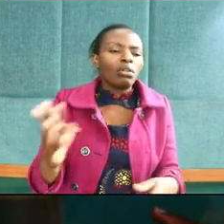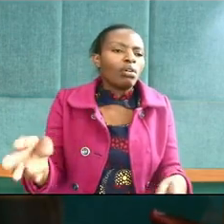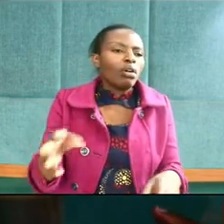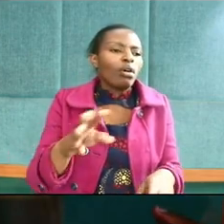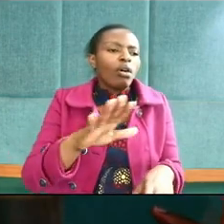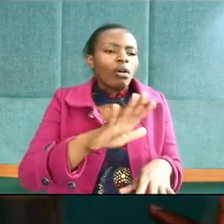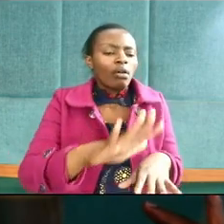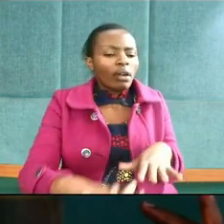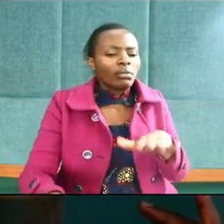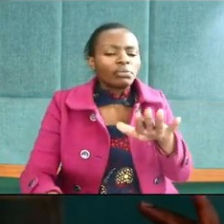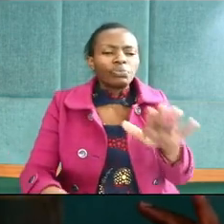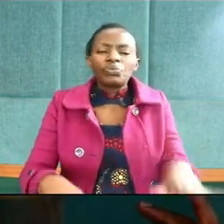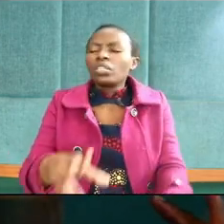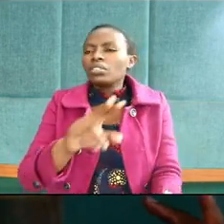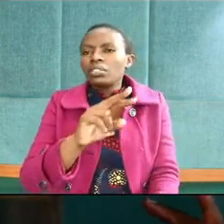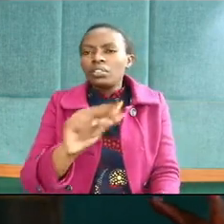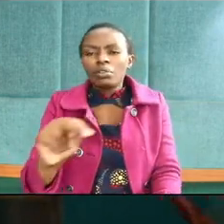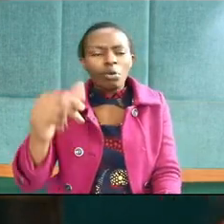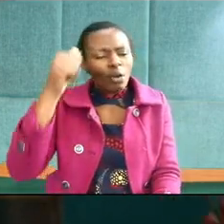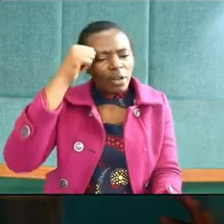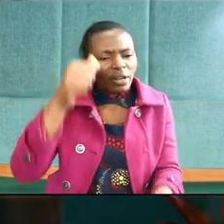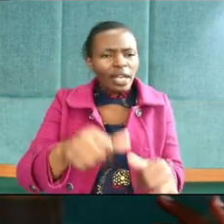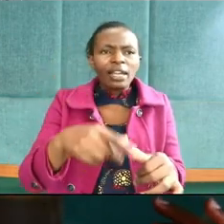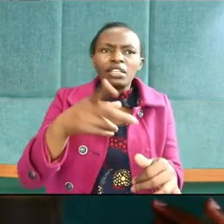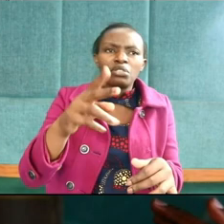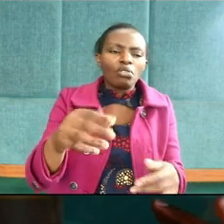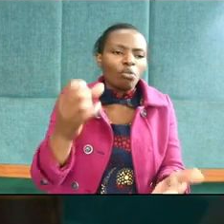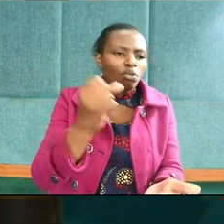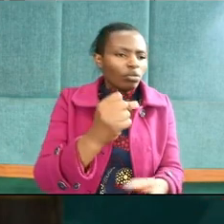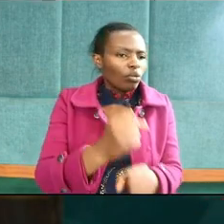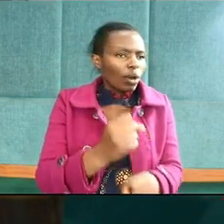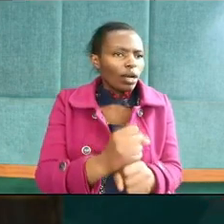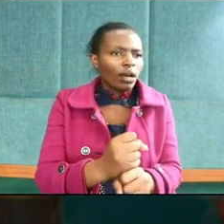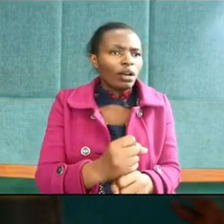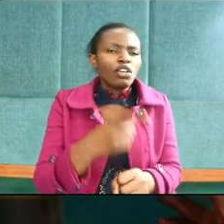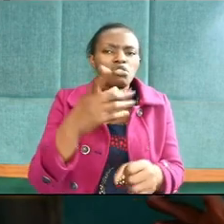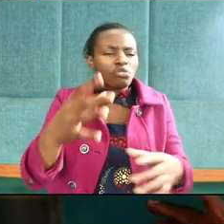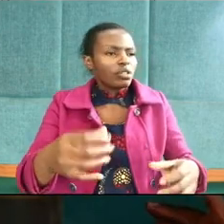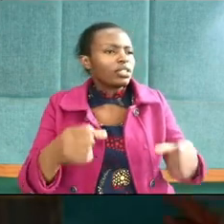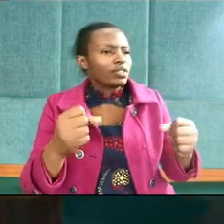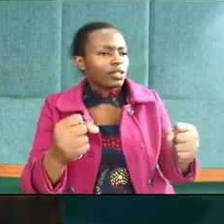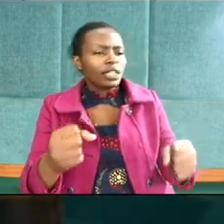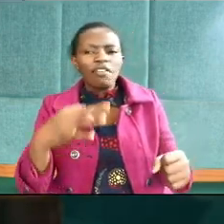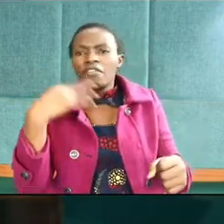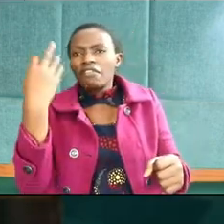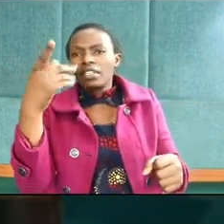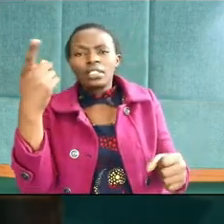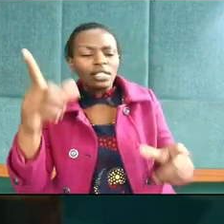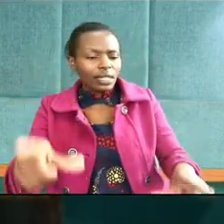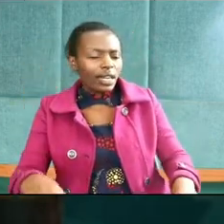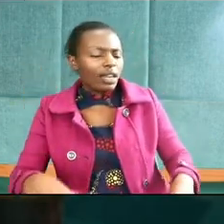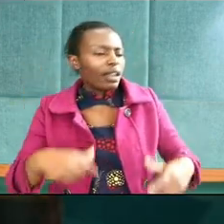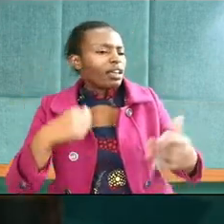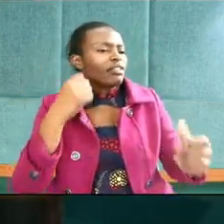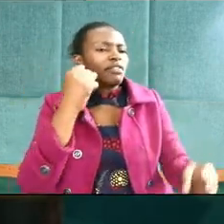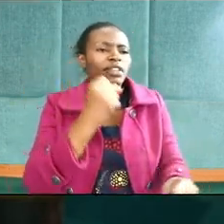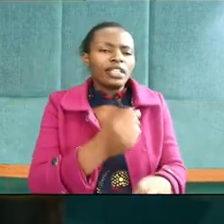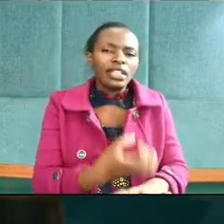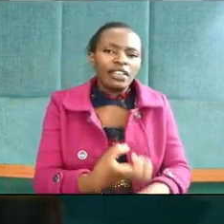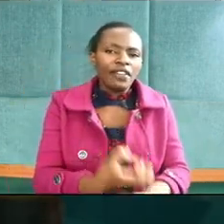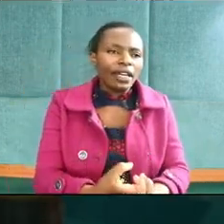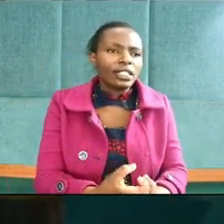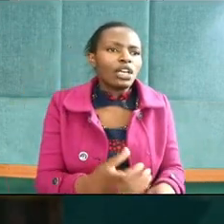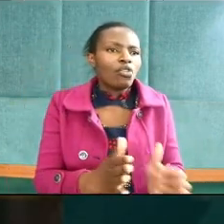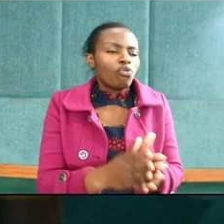realize your divine potential. Arise, woman of strength. Face life difficulties and emotional stresses with